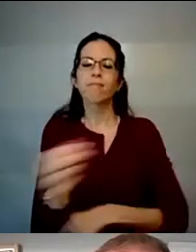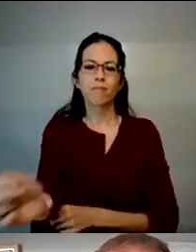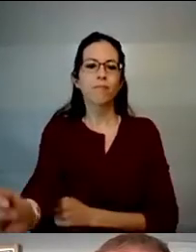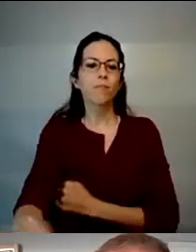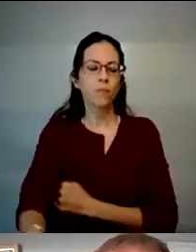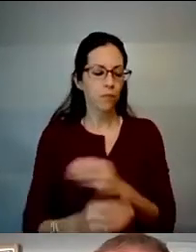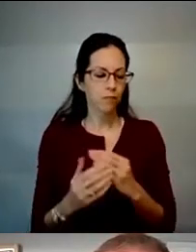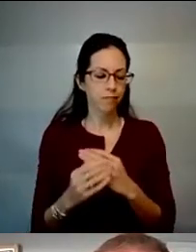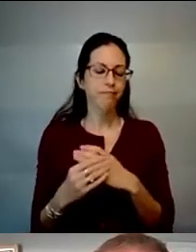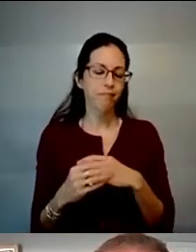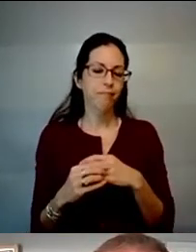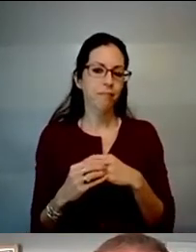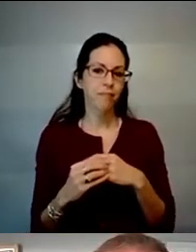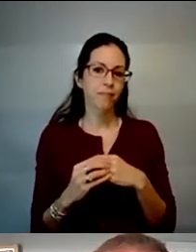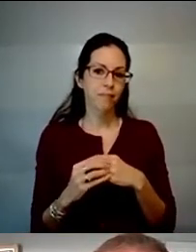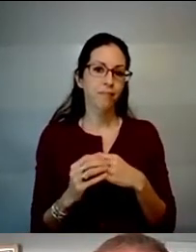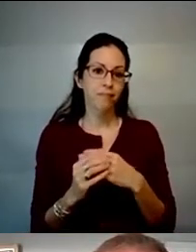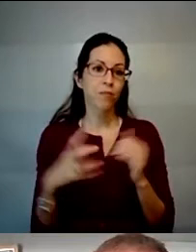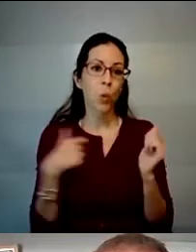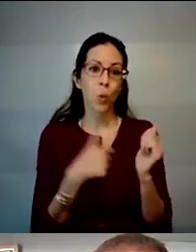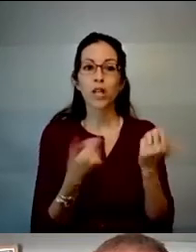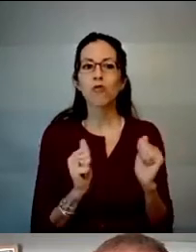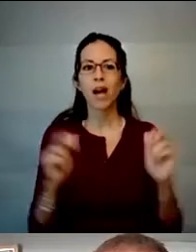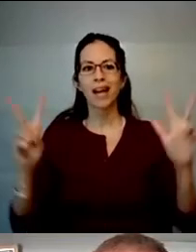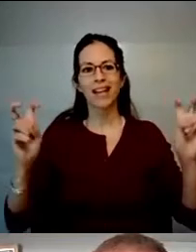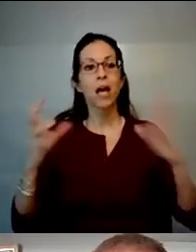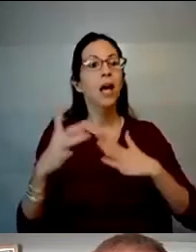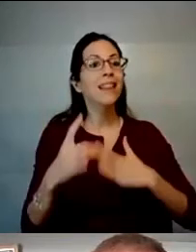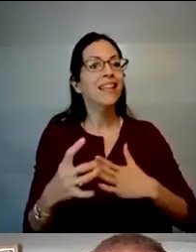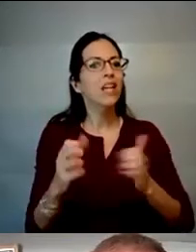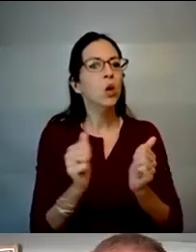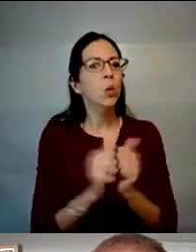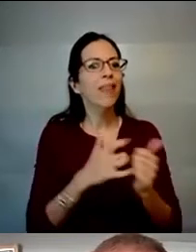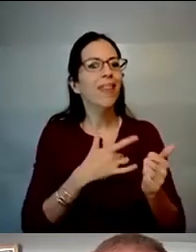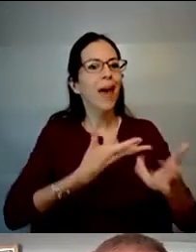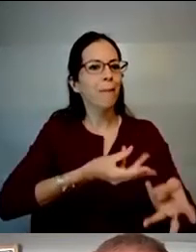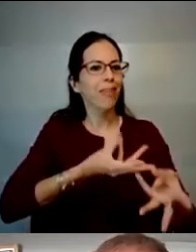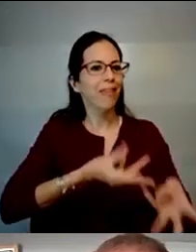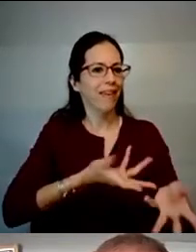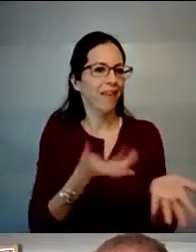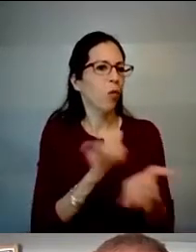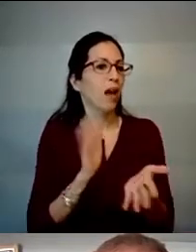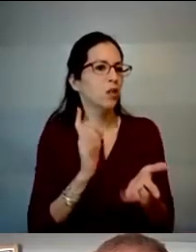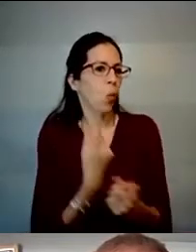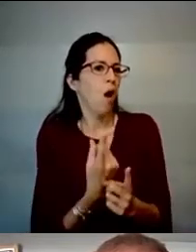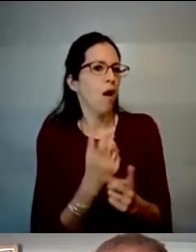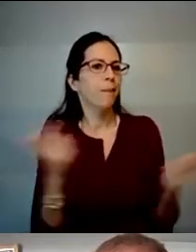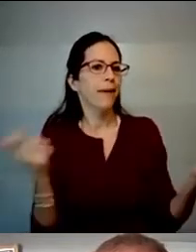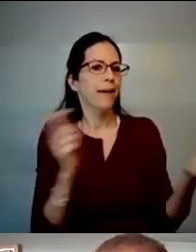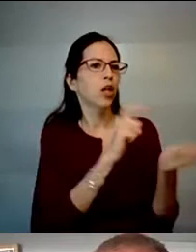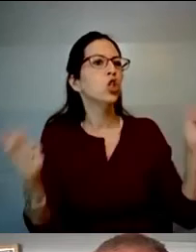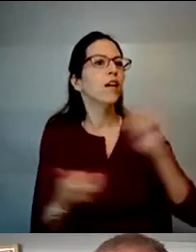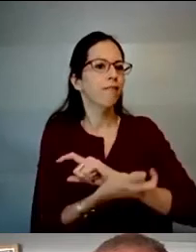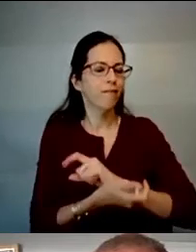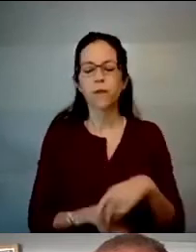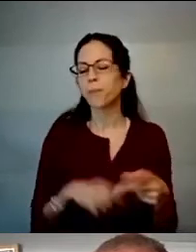language was leading with empathy, I would say. It was kind of our big shift. And then the other shift, it kind of